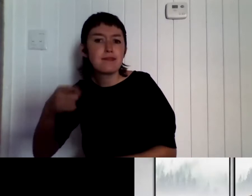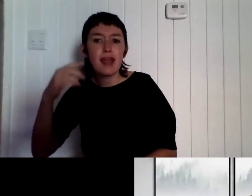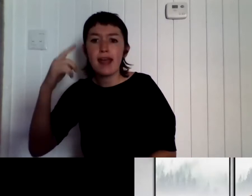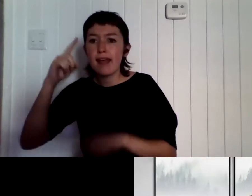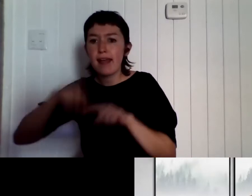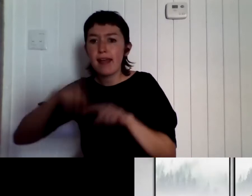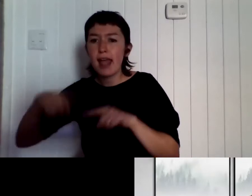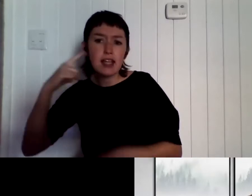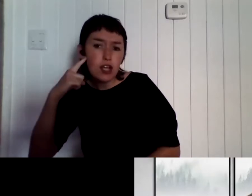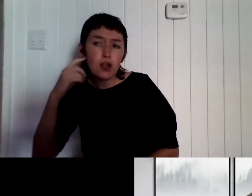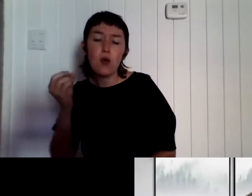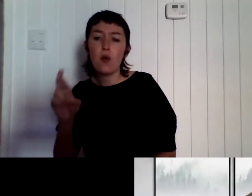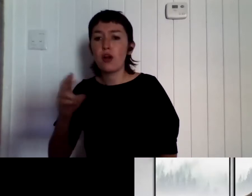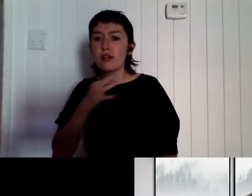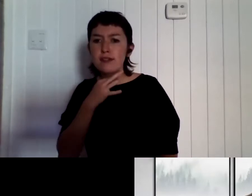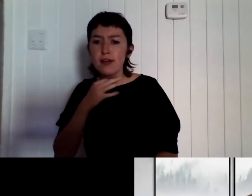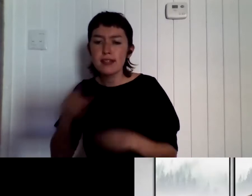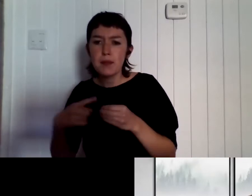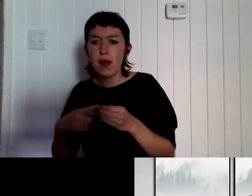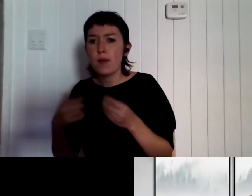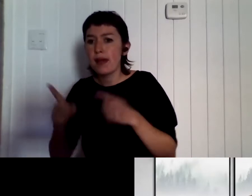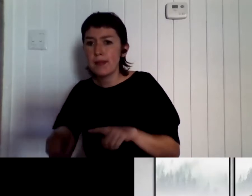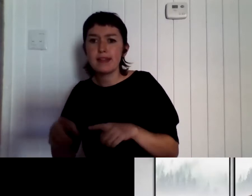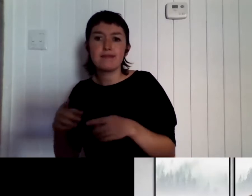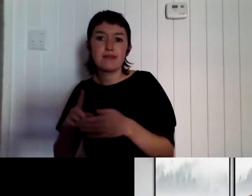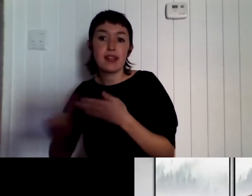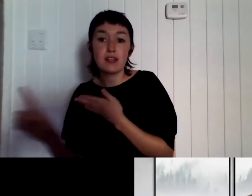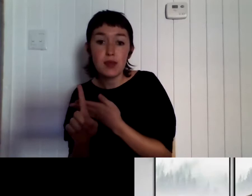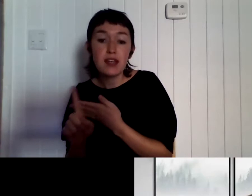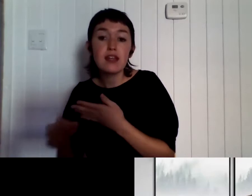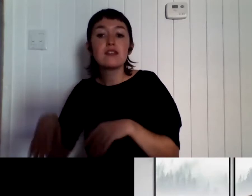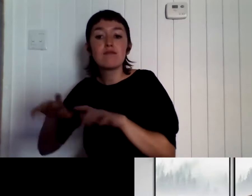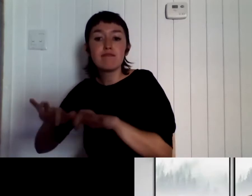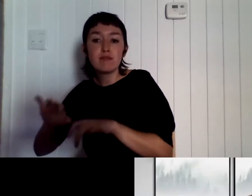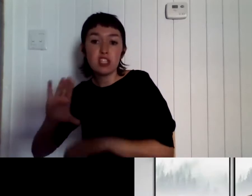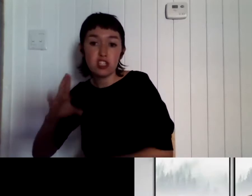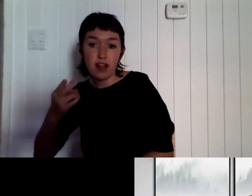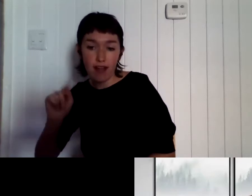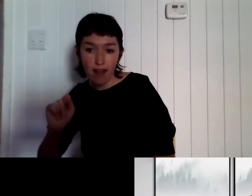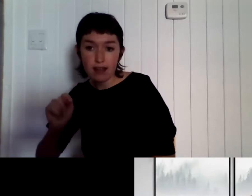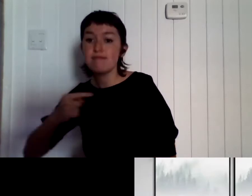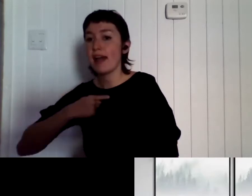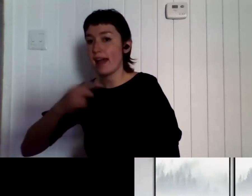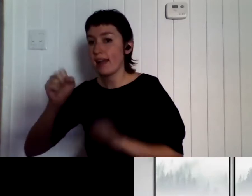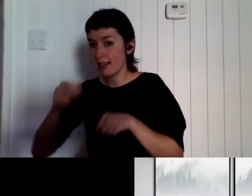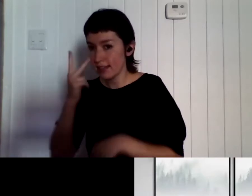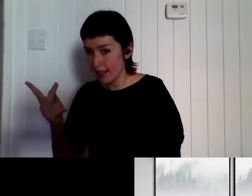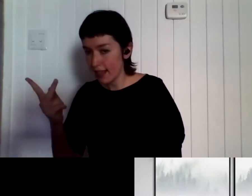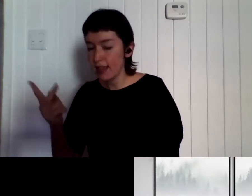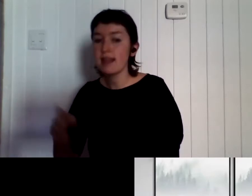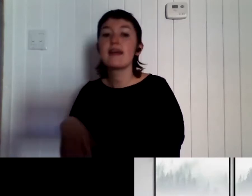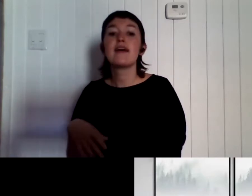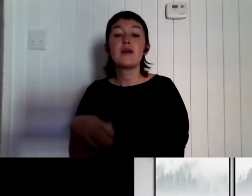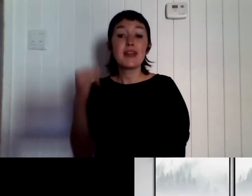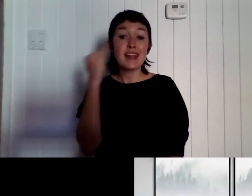week. Questions for me, go ahead and ask them in the chat. Only I'll be able to see them, and the other panelists. If you have questions that are science